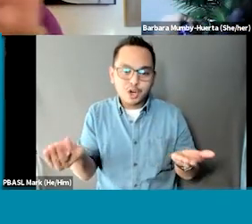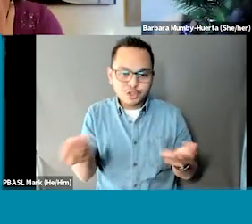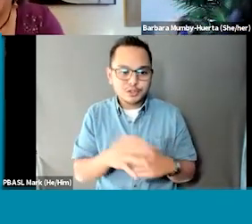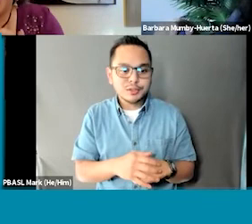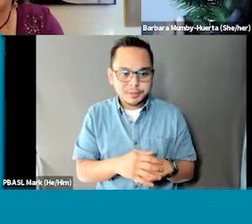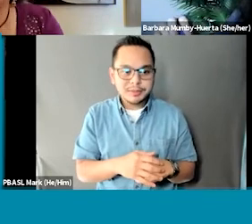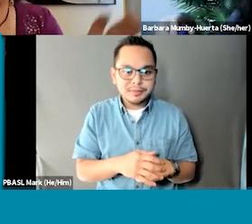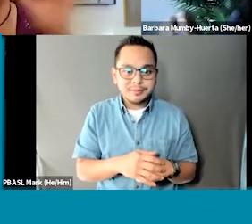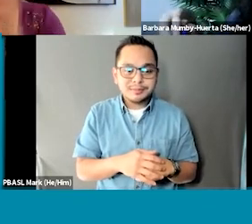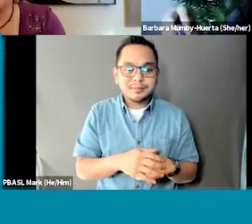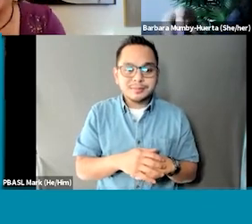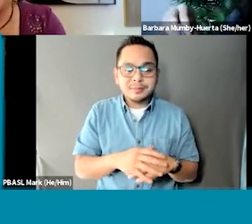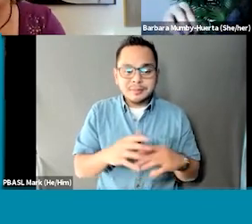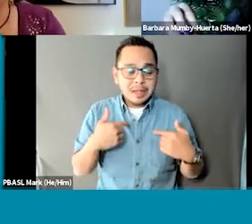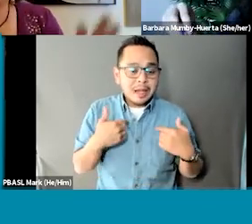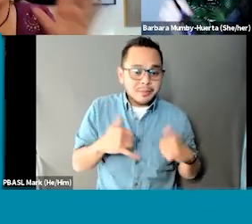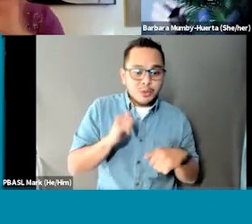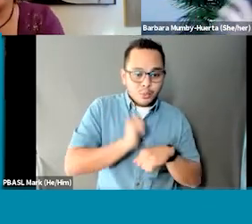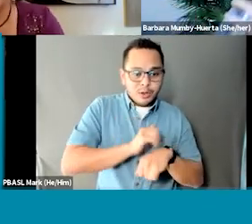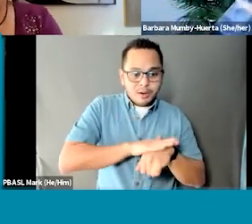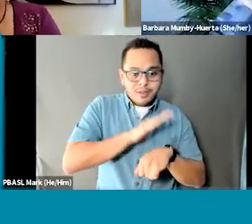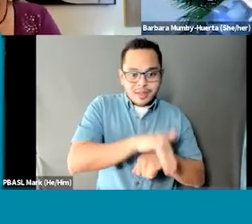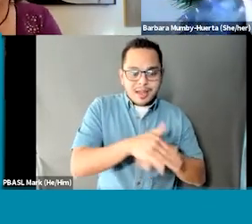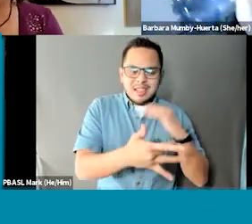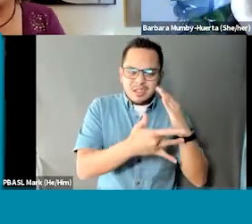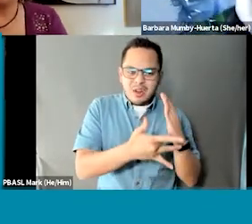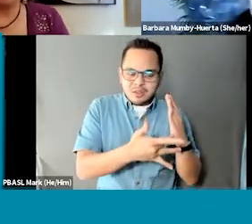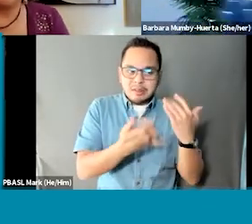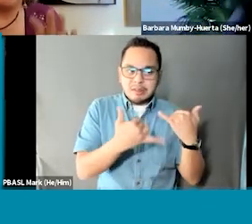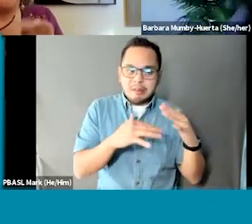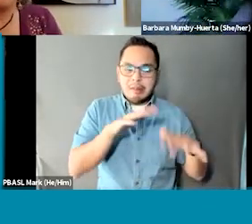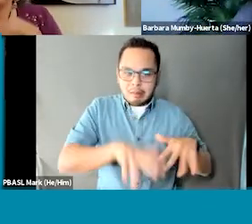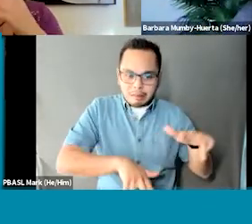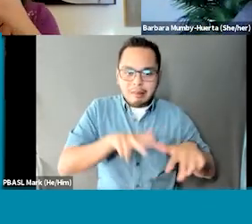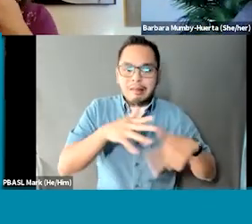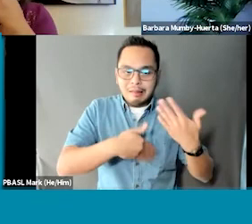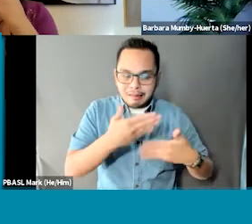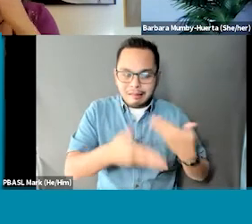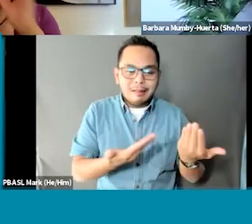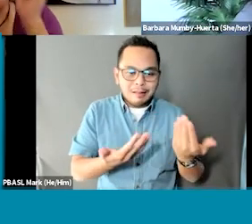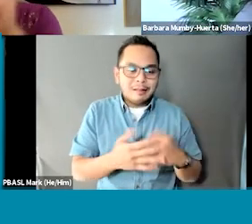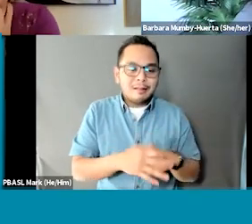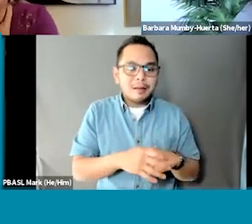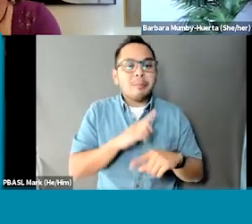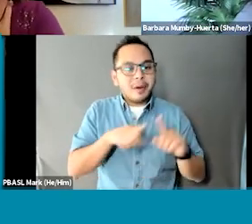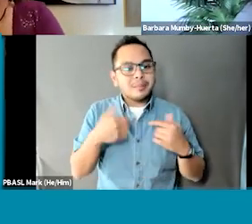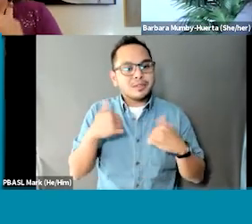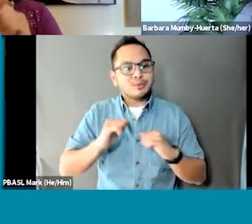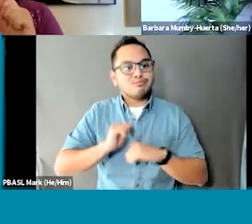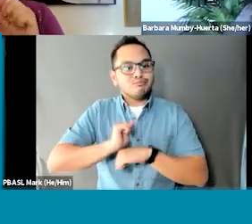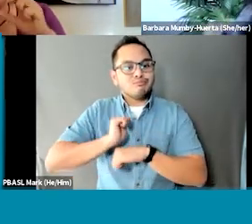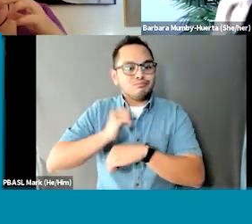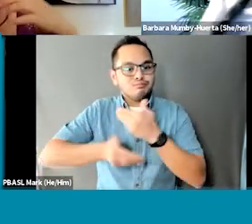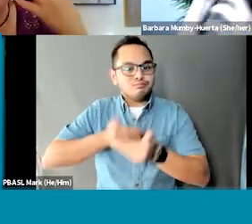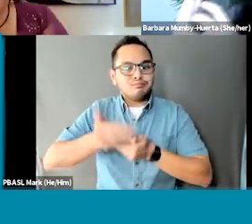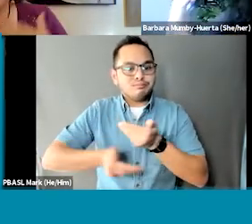to make the merch, and I'm still working on it, and the technology's kind of hanging me up a lot actually, but I'm working on it.